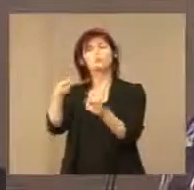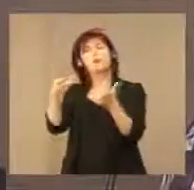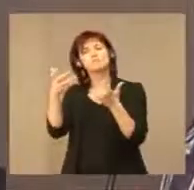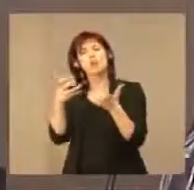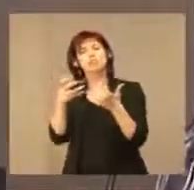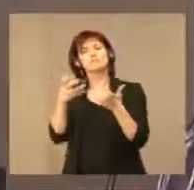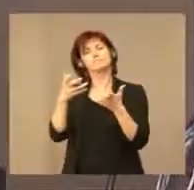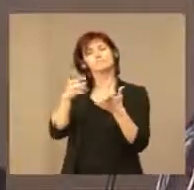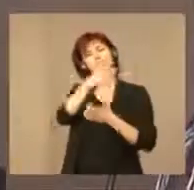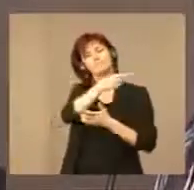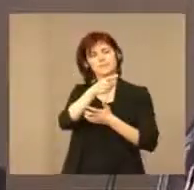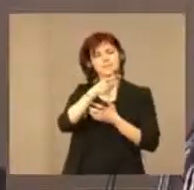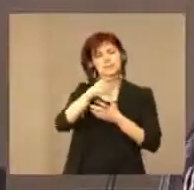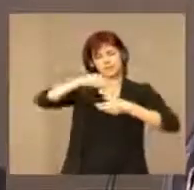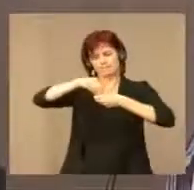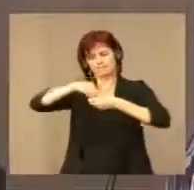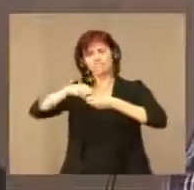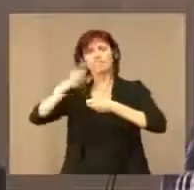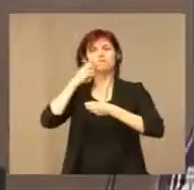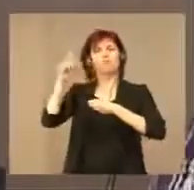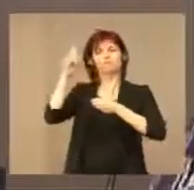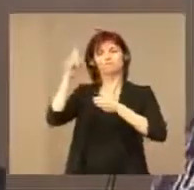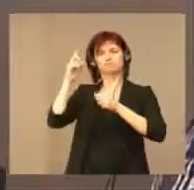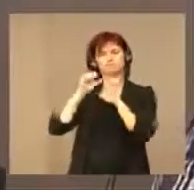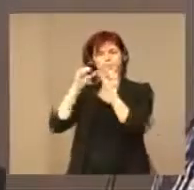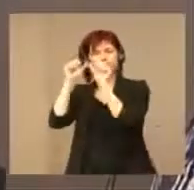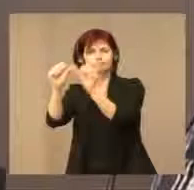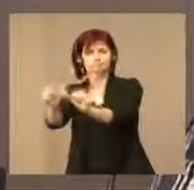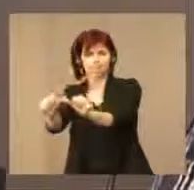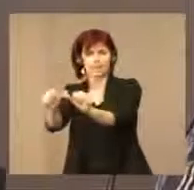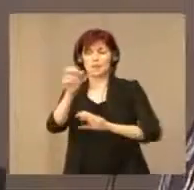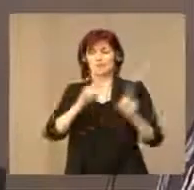long-term financial security for people with disabilities.